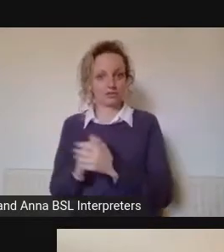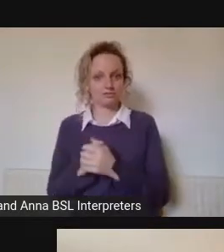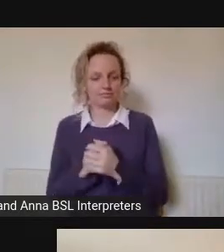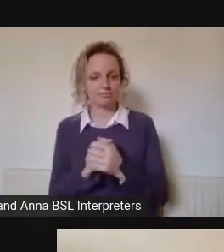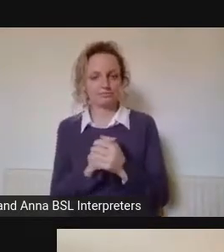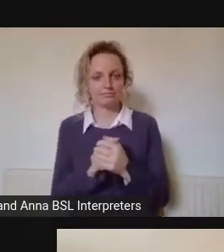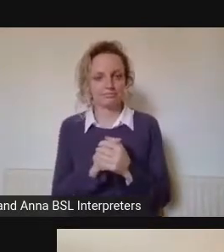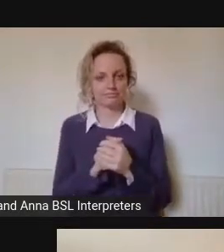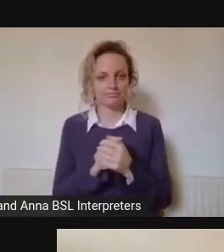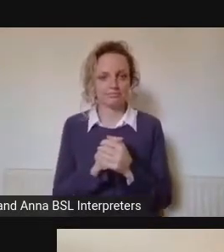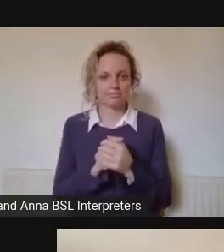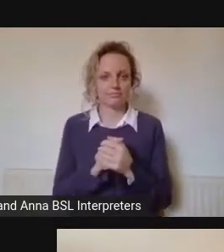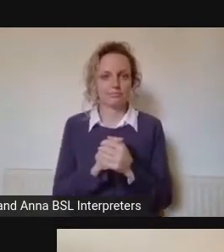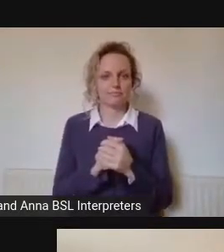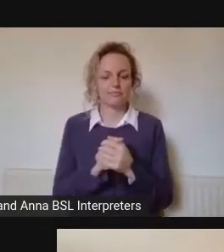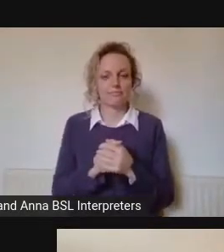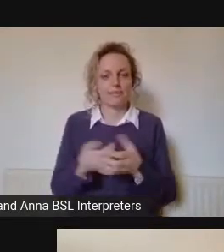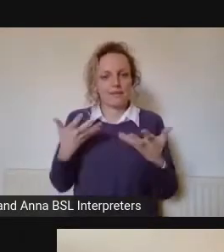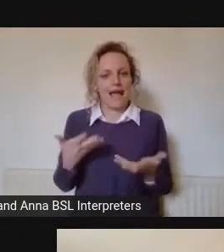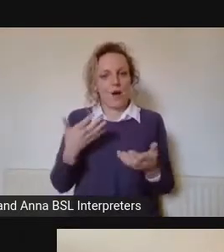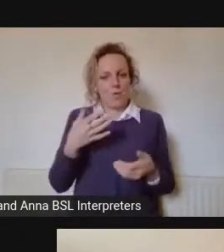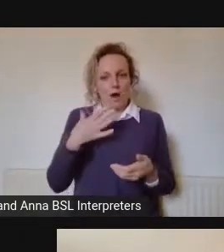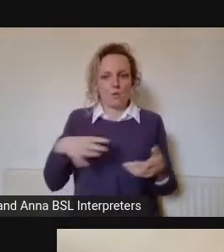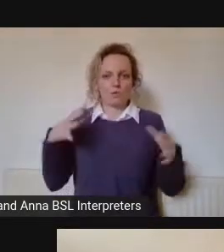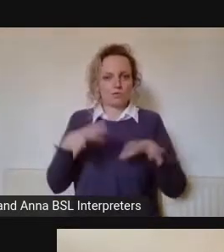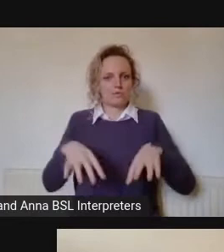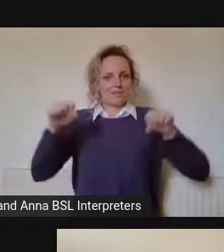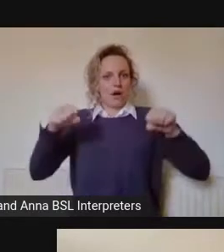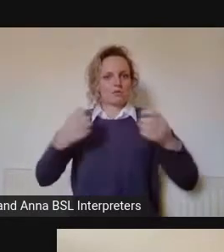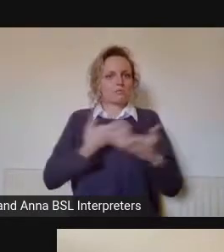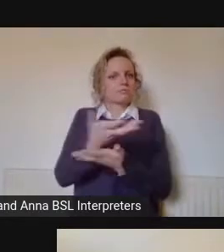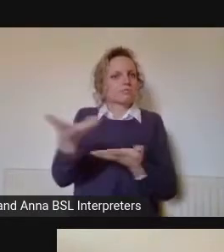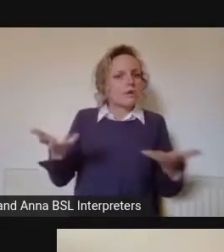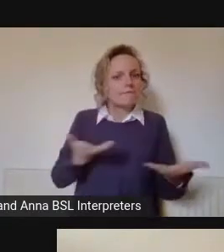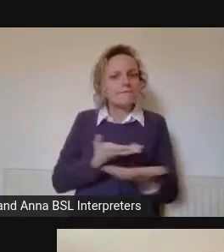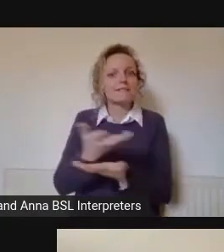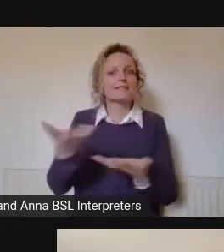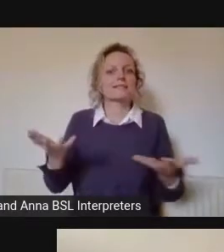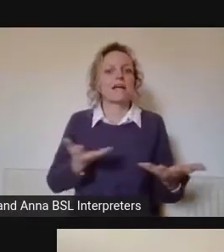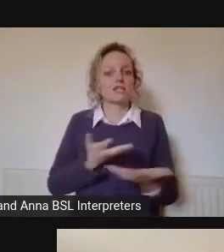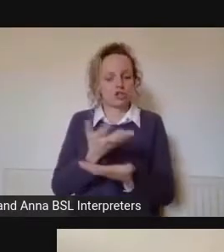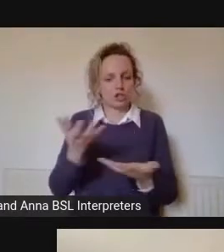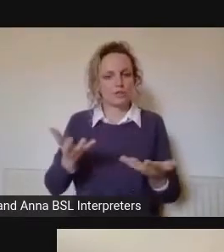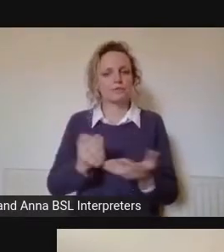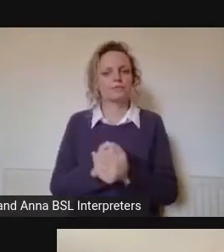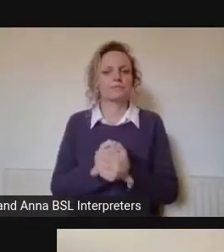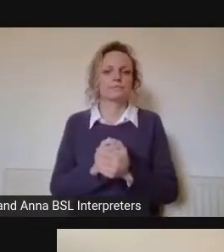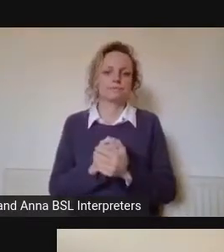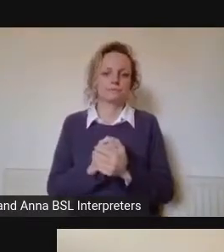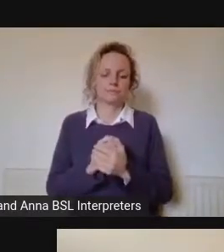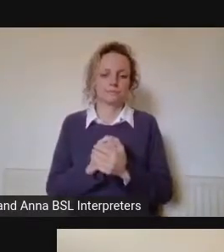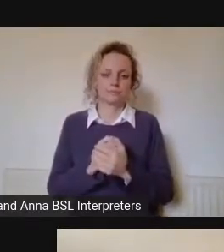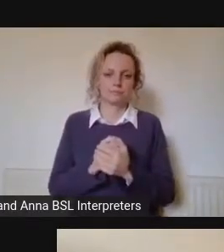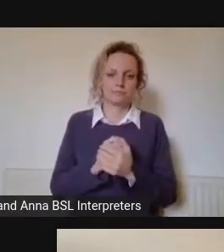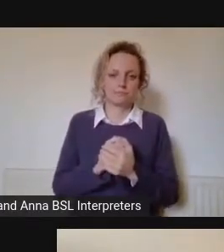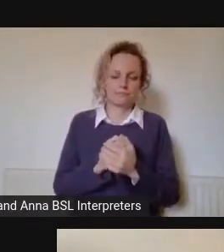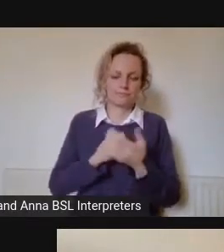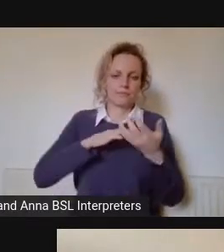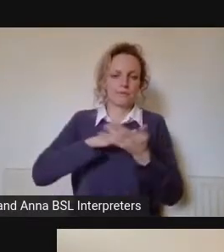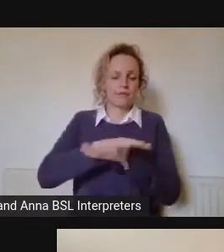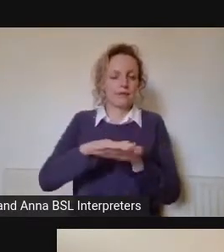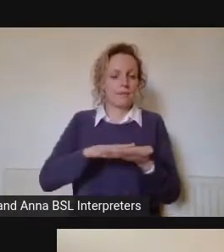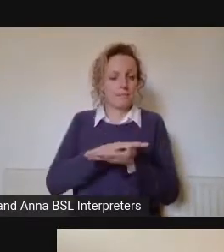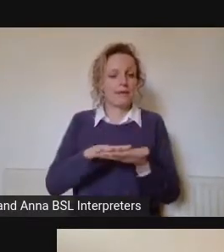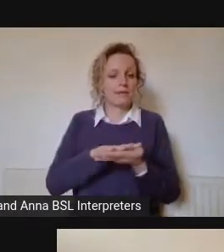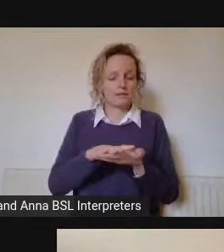I'd like to open the kind of conversation way in which you both with which you all